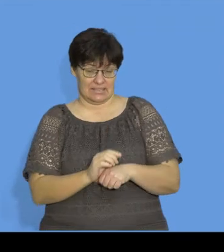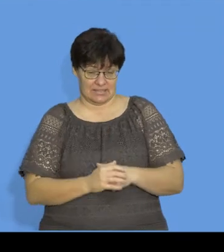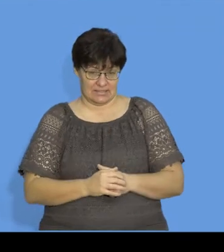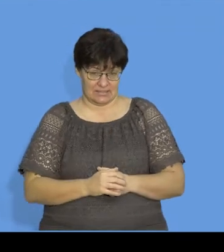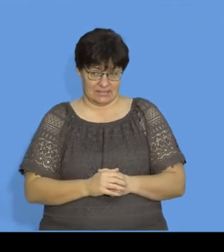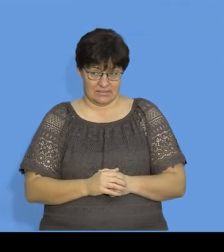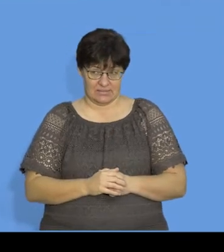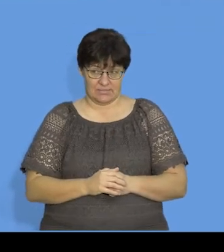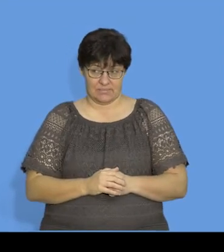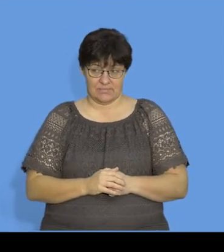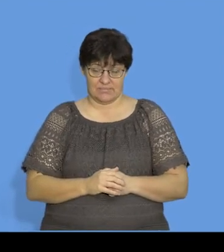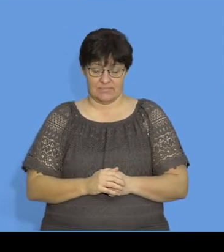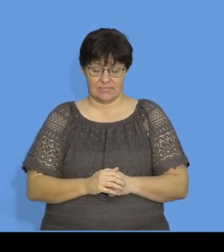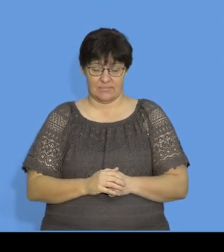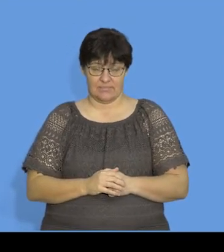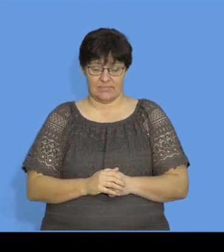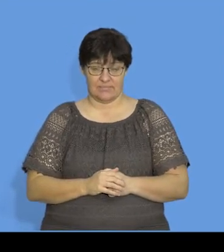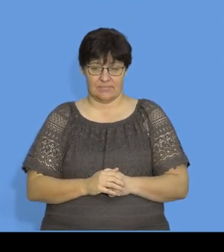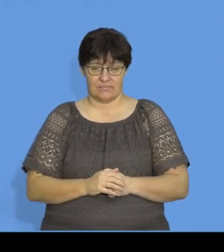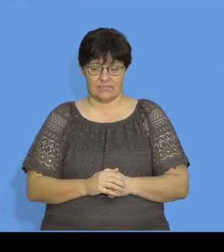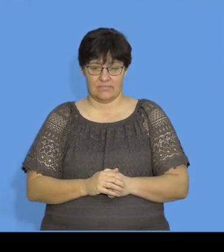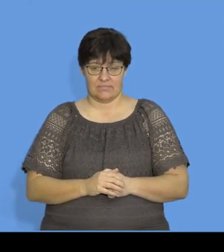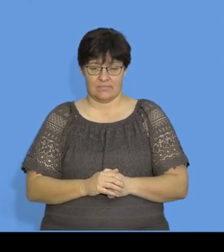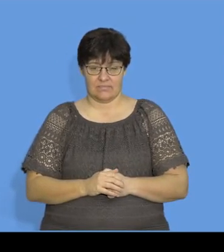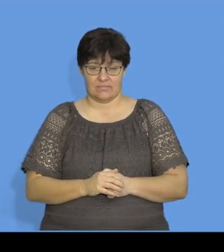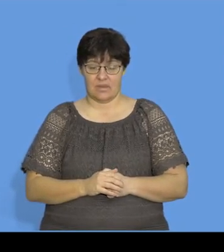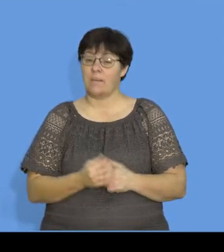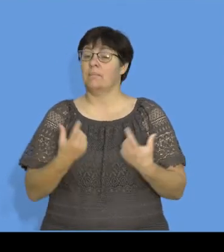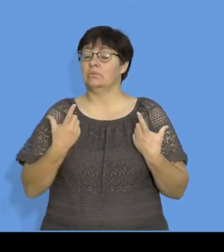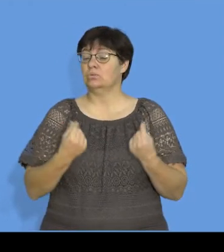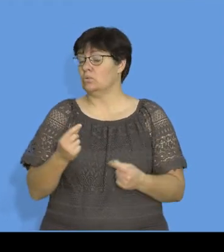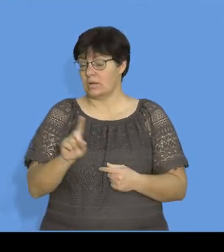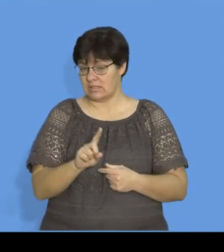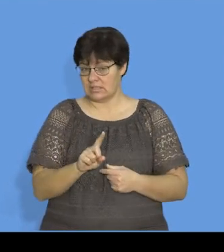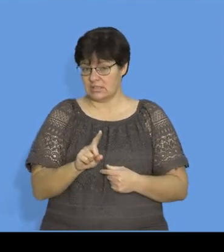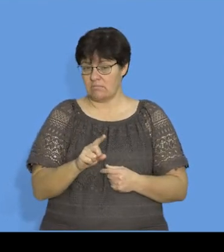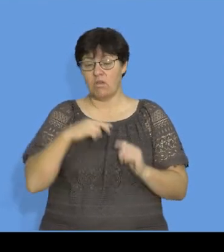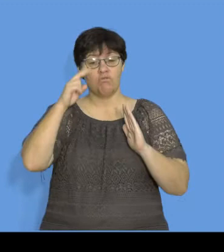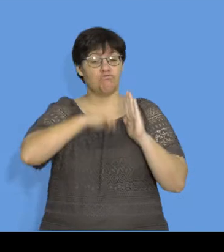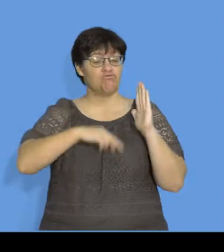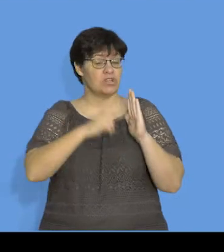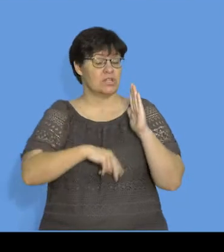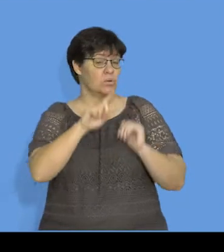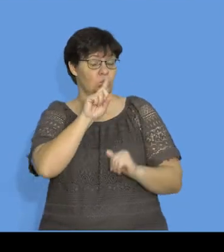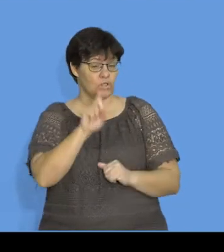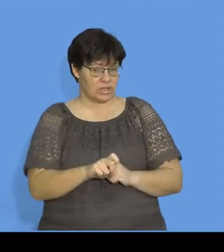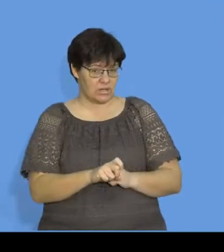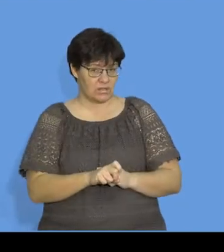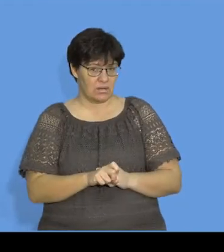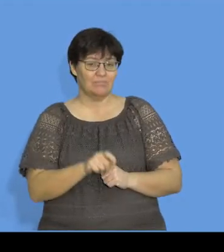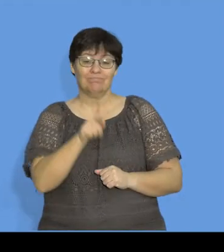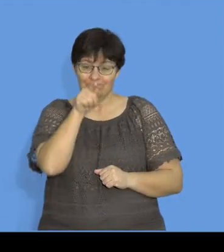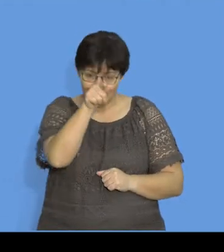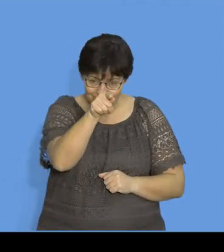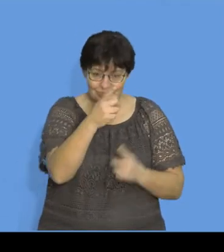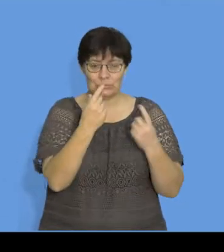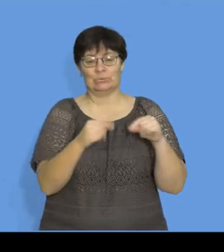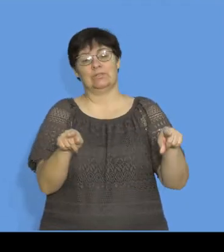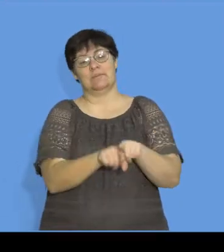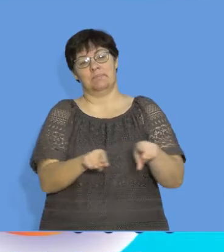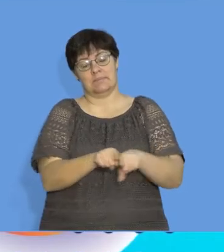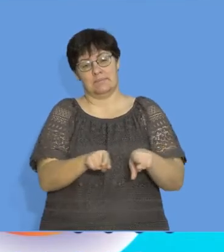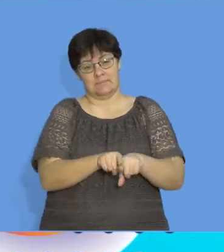after 50 seconds. What I've just done while I'm reading the question is really what you should be